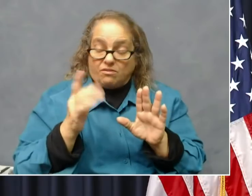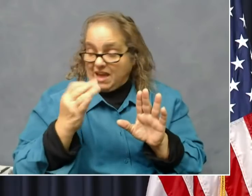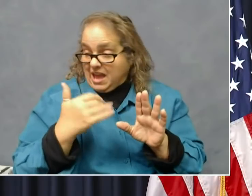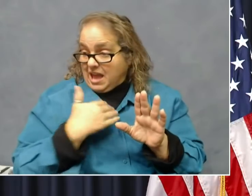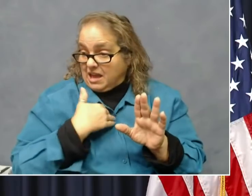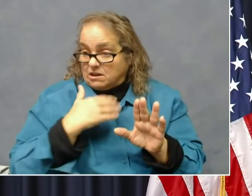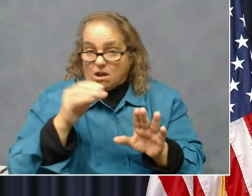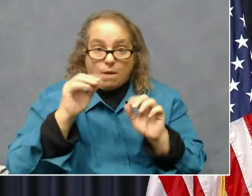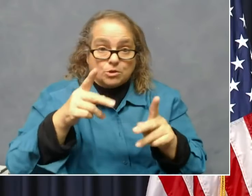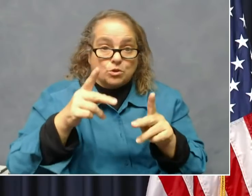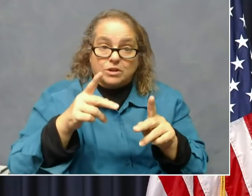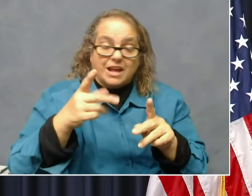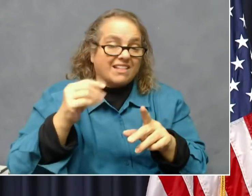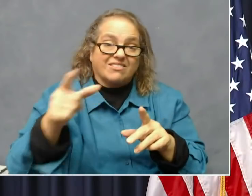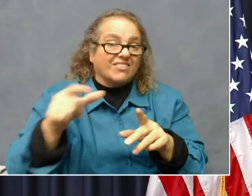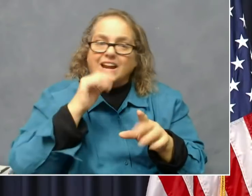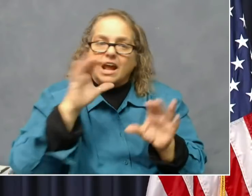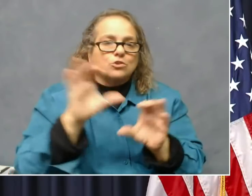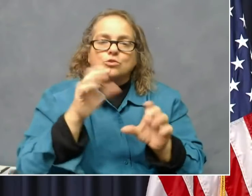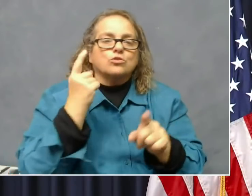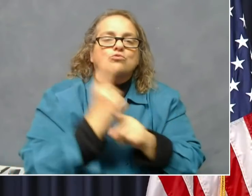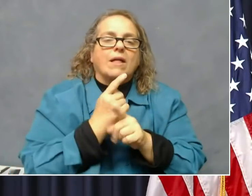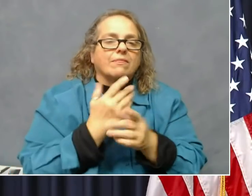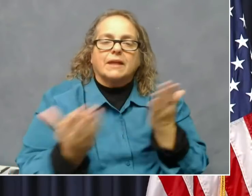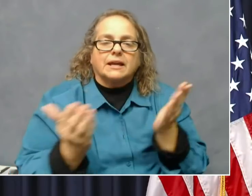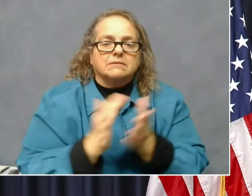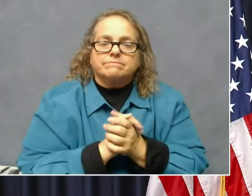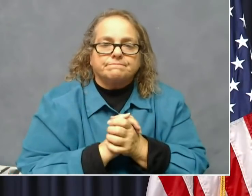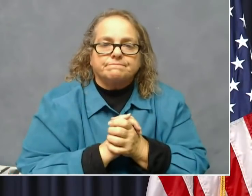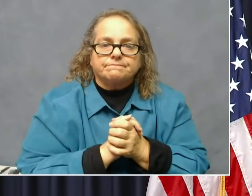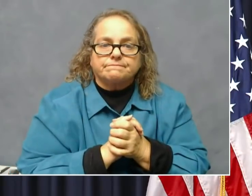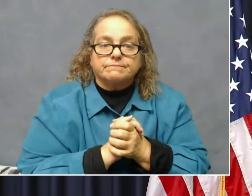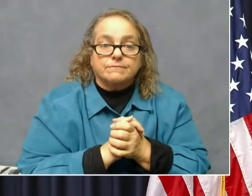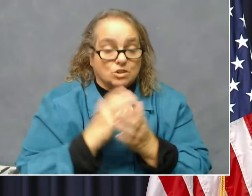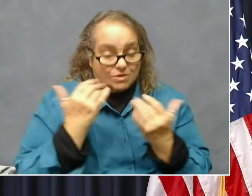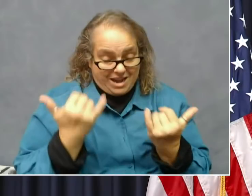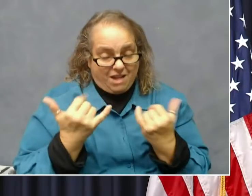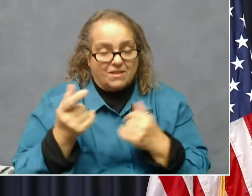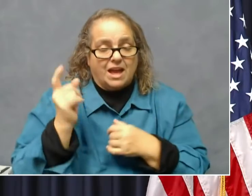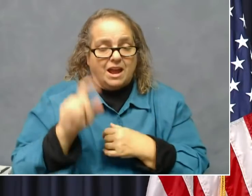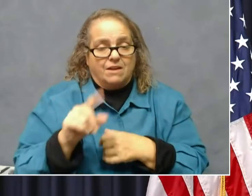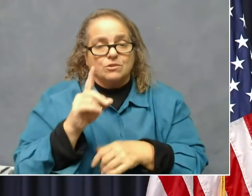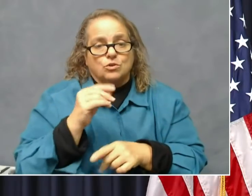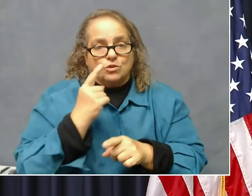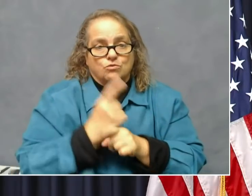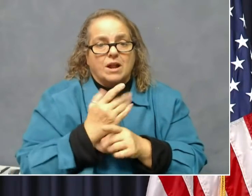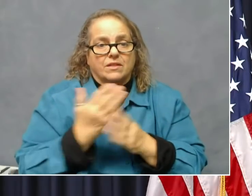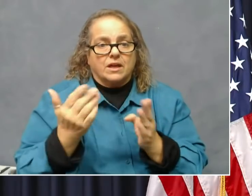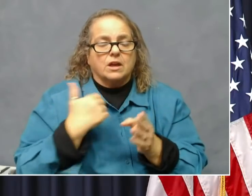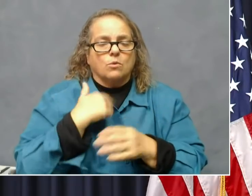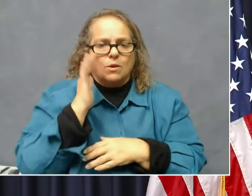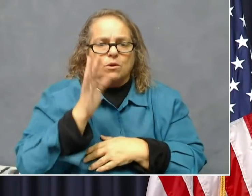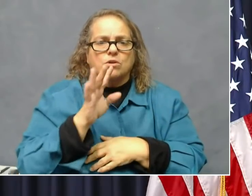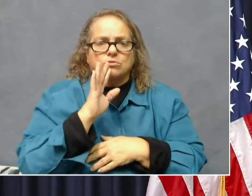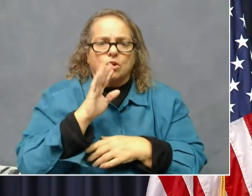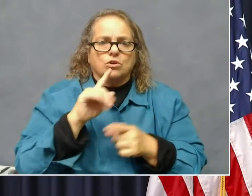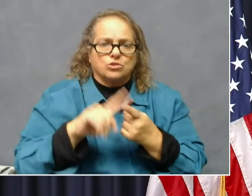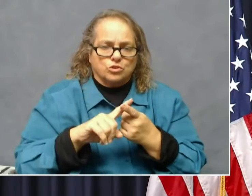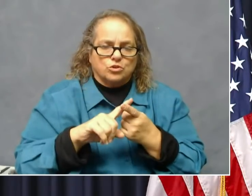not done the right thing. And they're going to have to step up and do it now. We'll talk to the General Assembly about it,